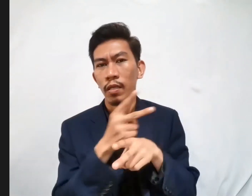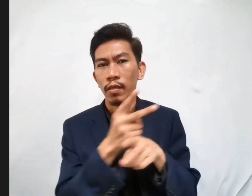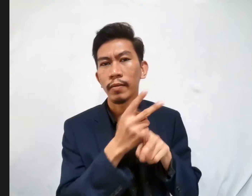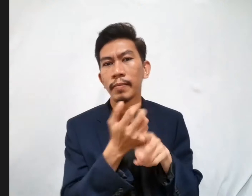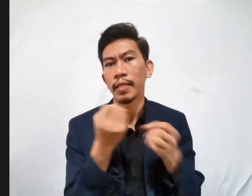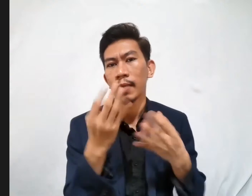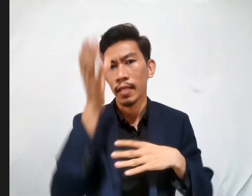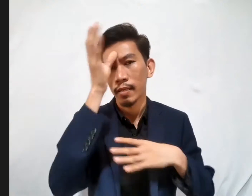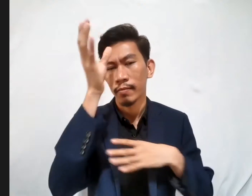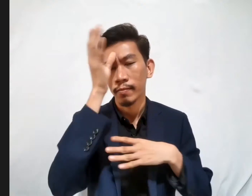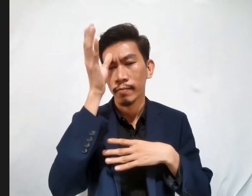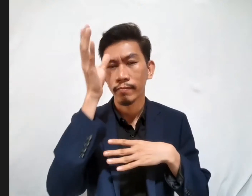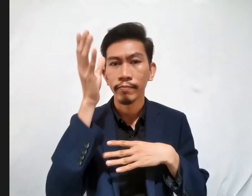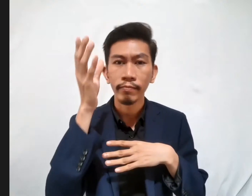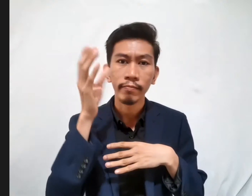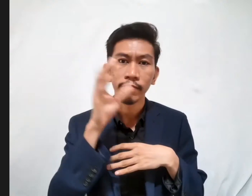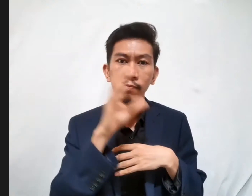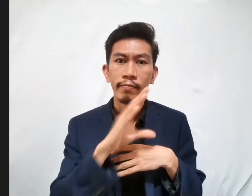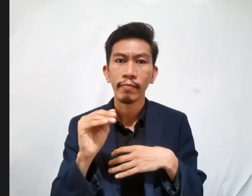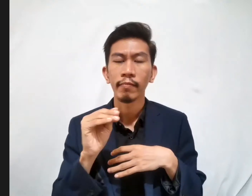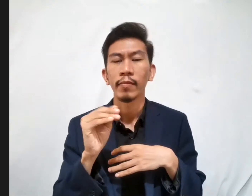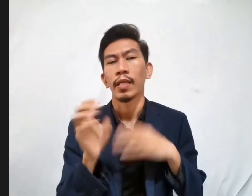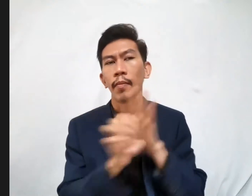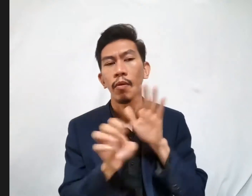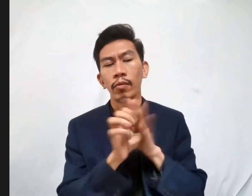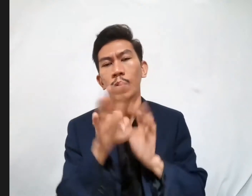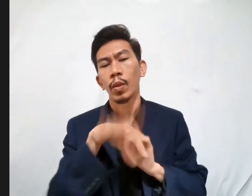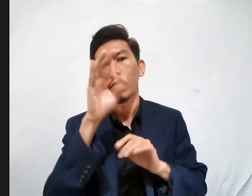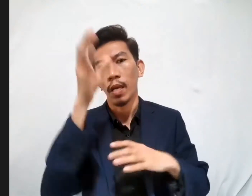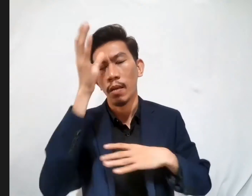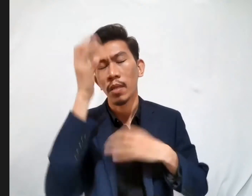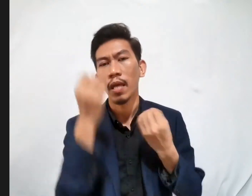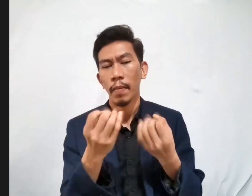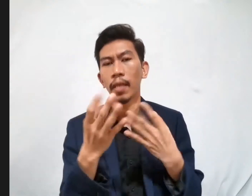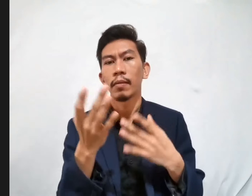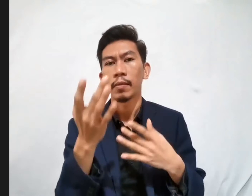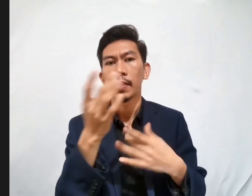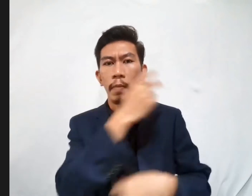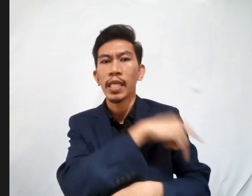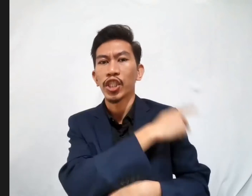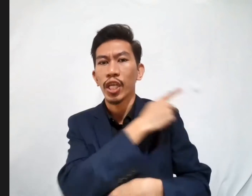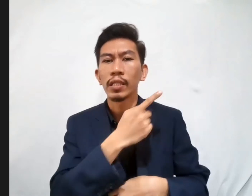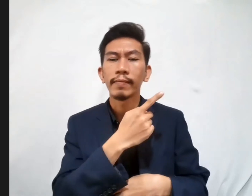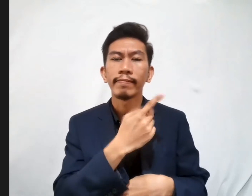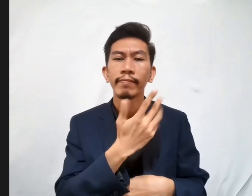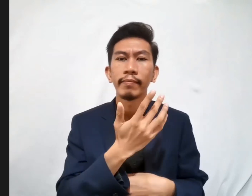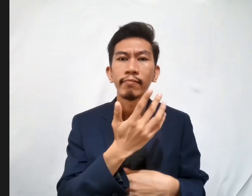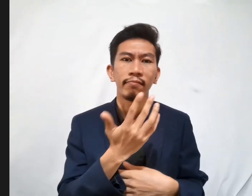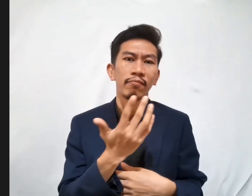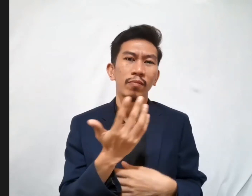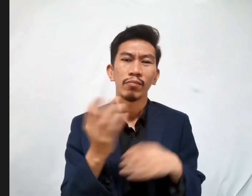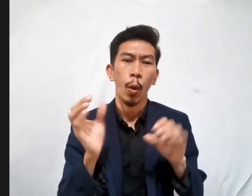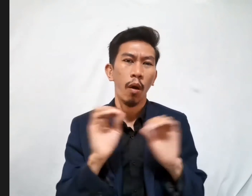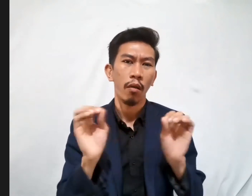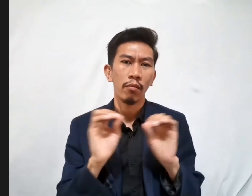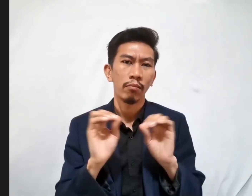actually screening, early detection of cancers. Many patients actually have not been given